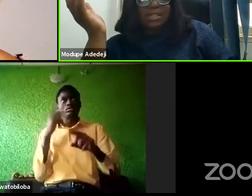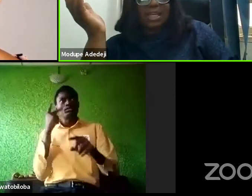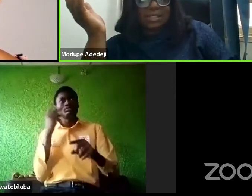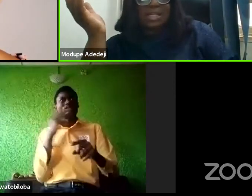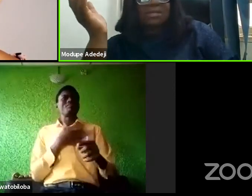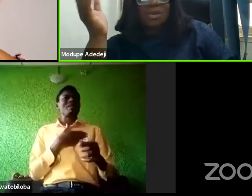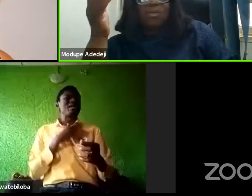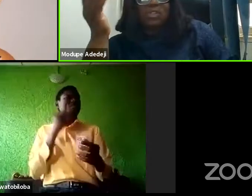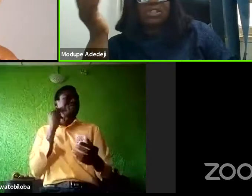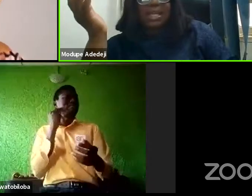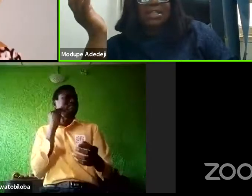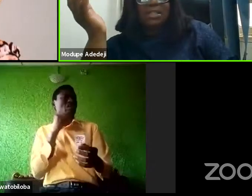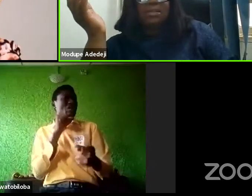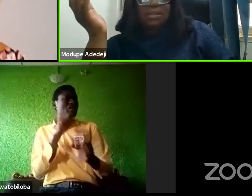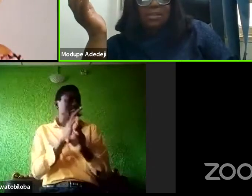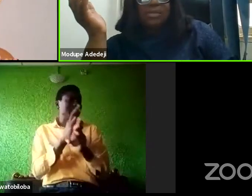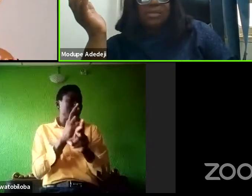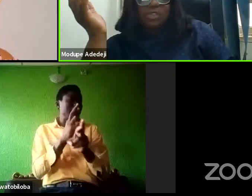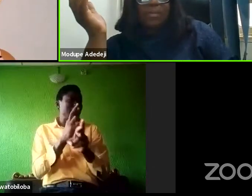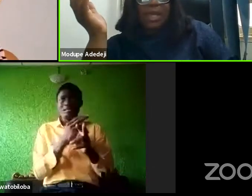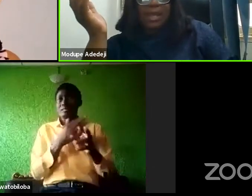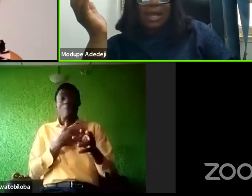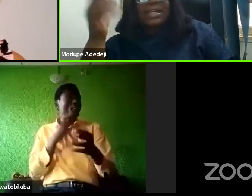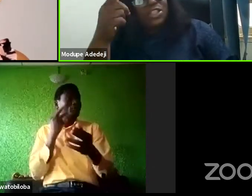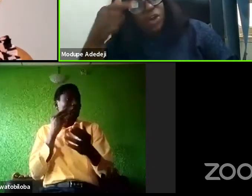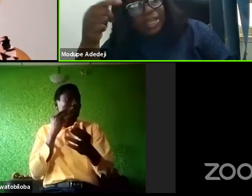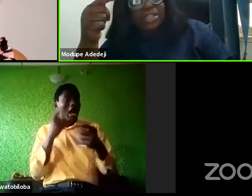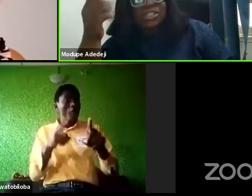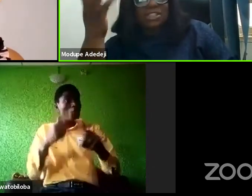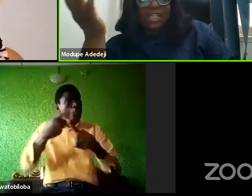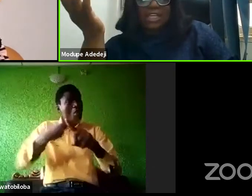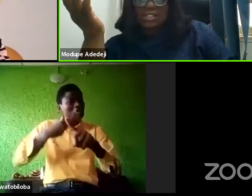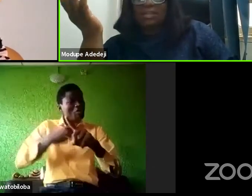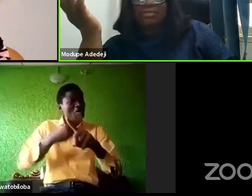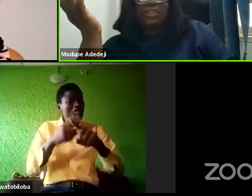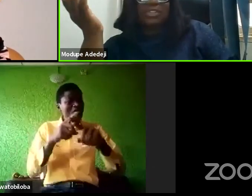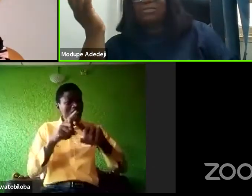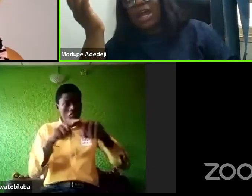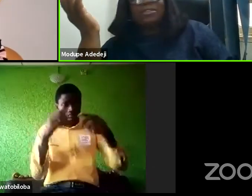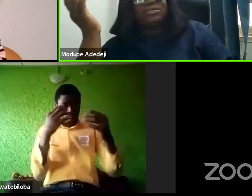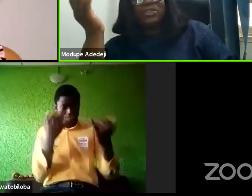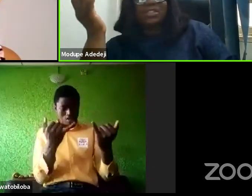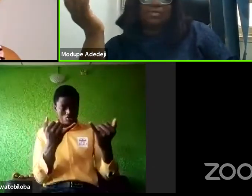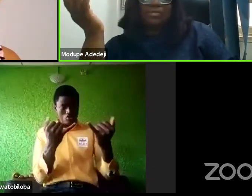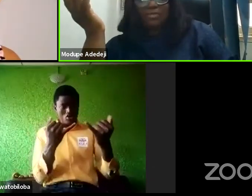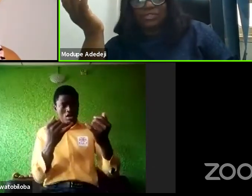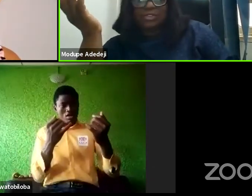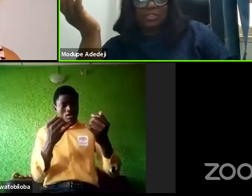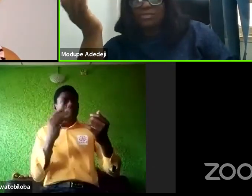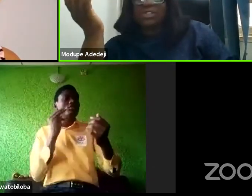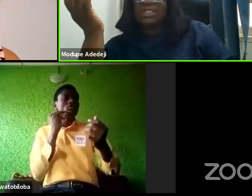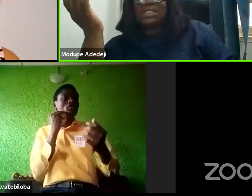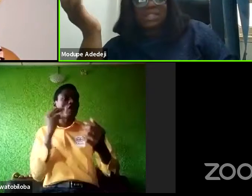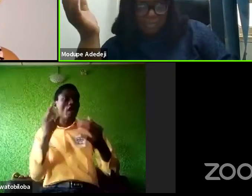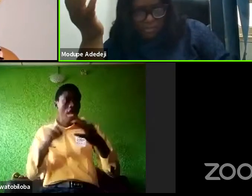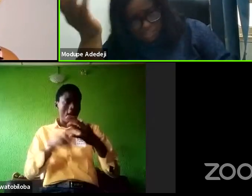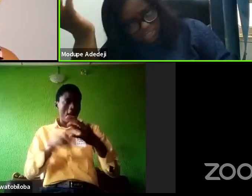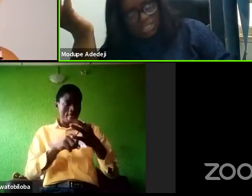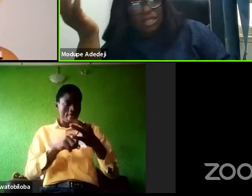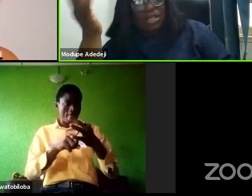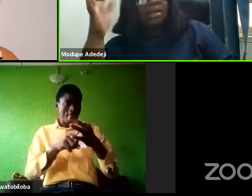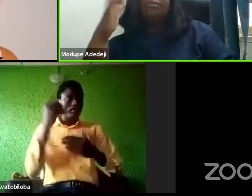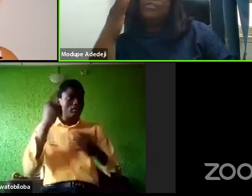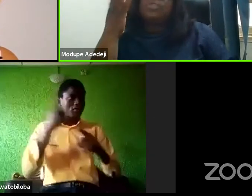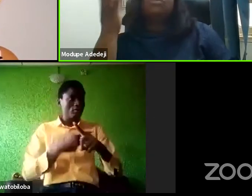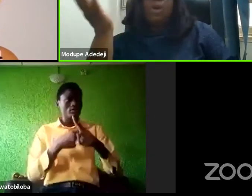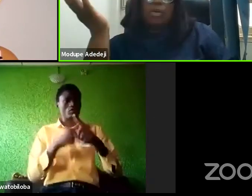quick guess that most likely, and then your age, the age, 45, 40, 46,